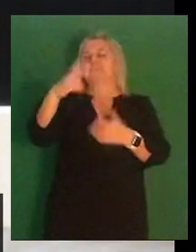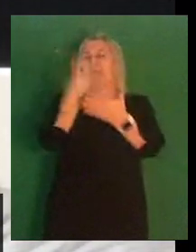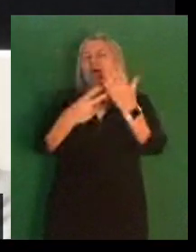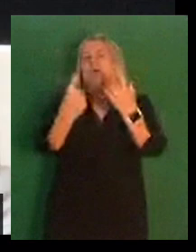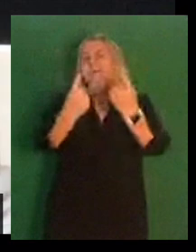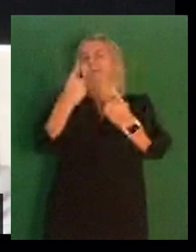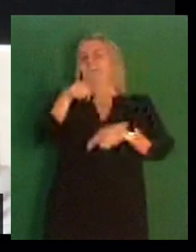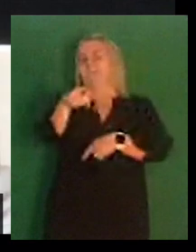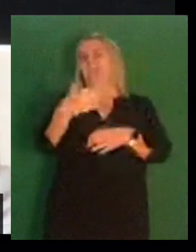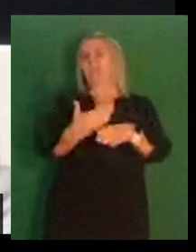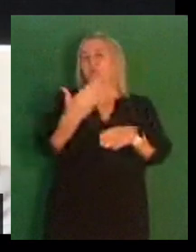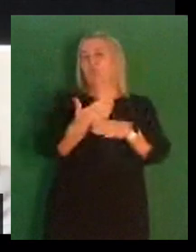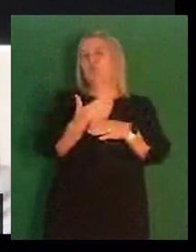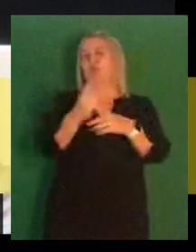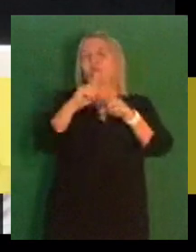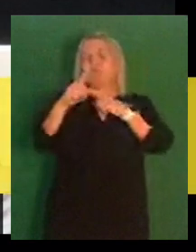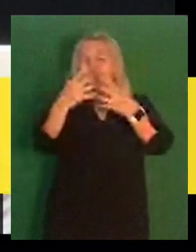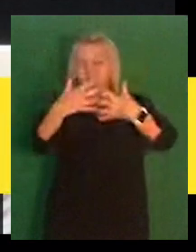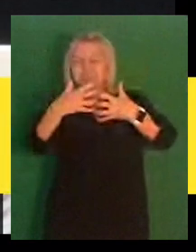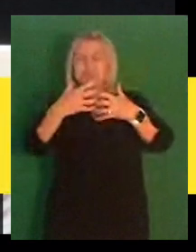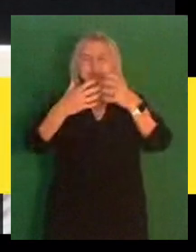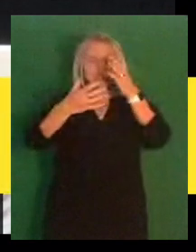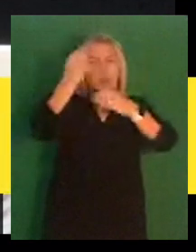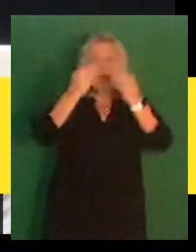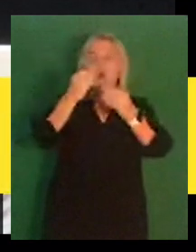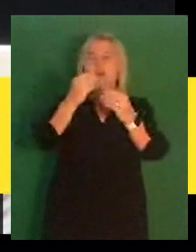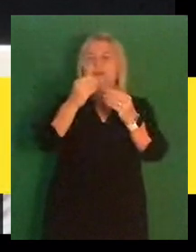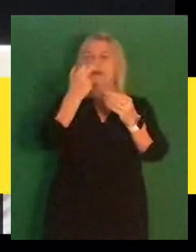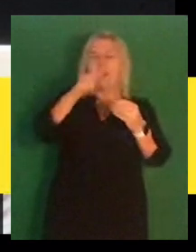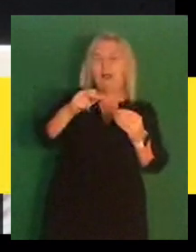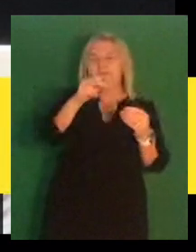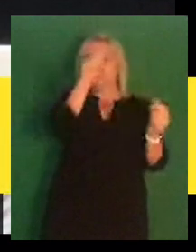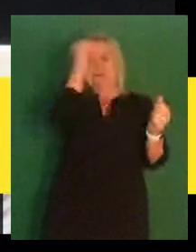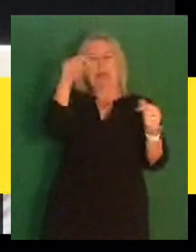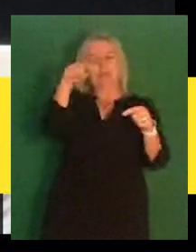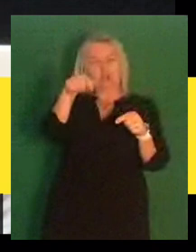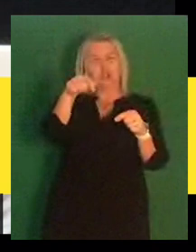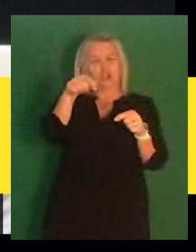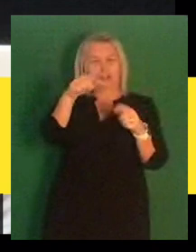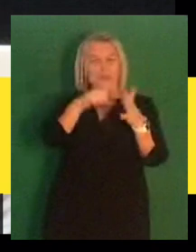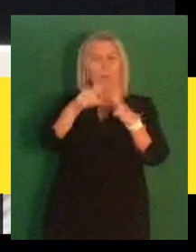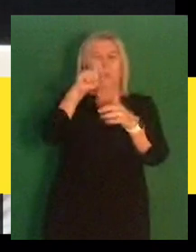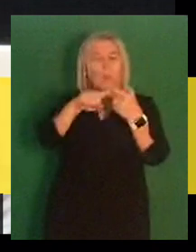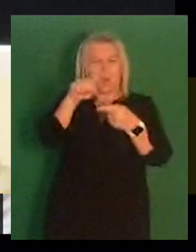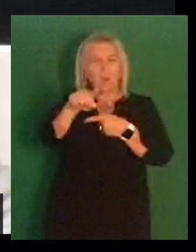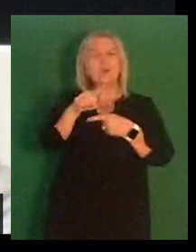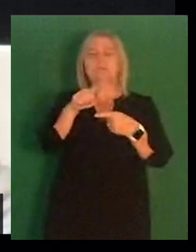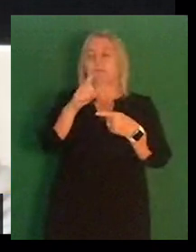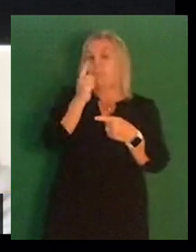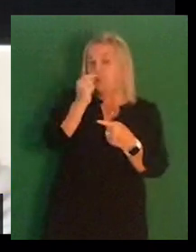works in machine learning and code. And appropriately for today, is really interested in both the possibilities and